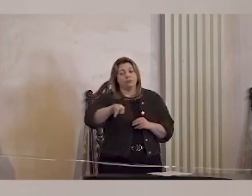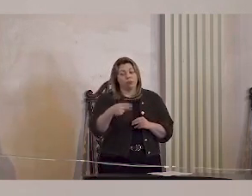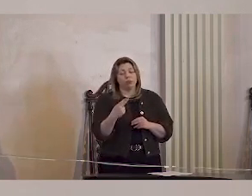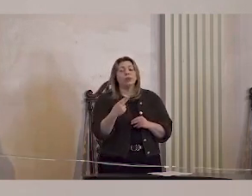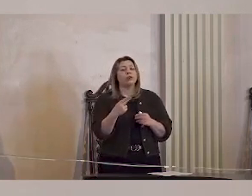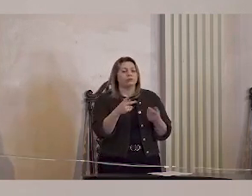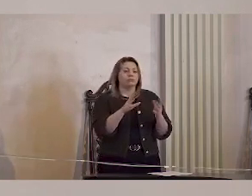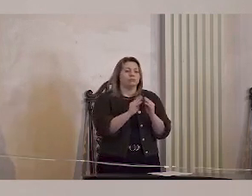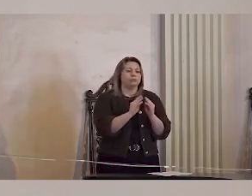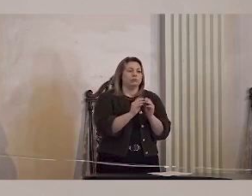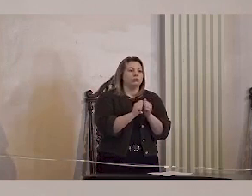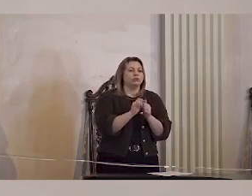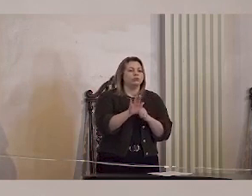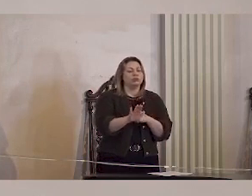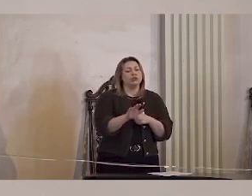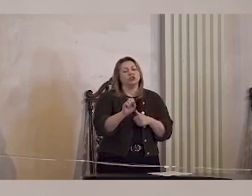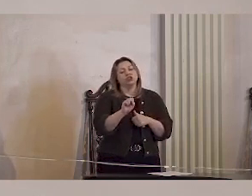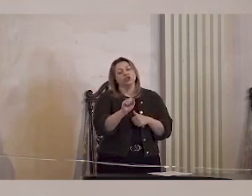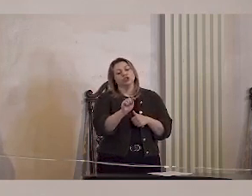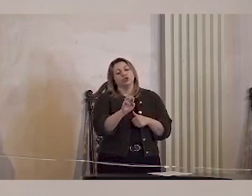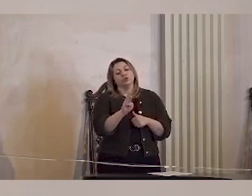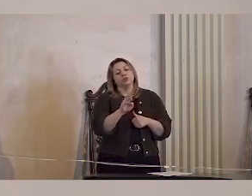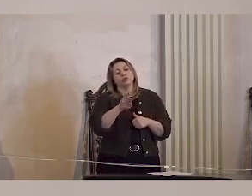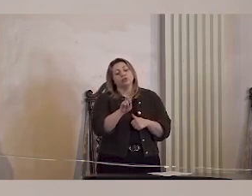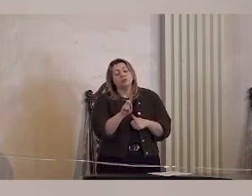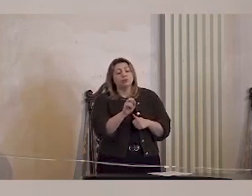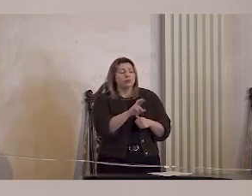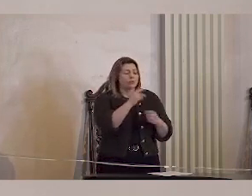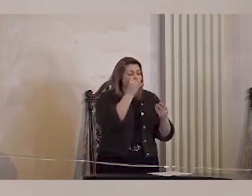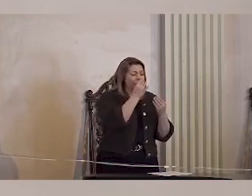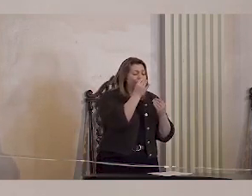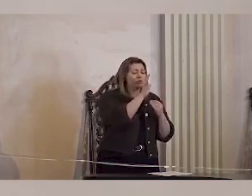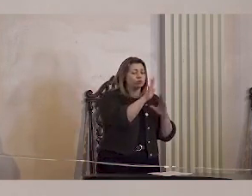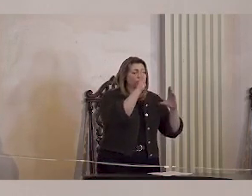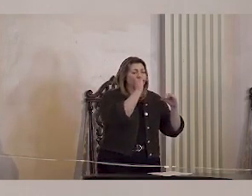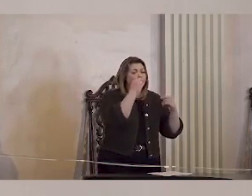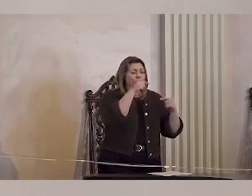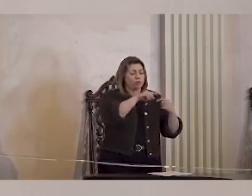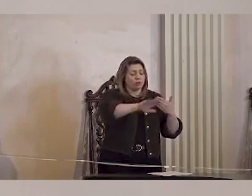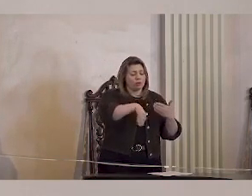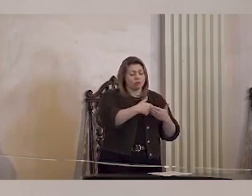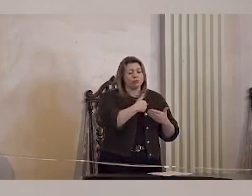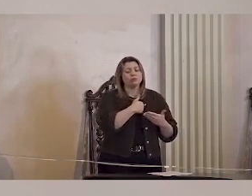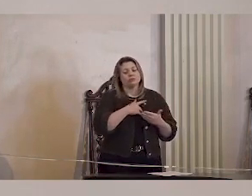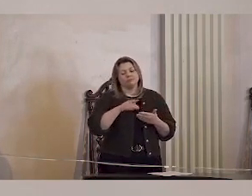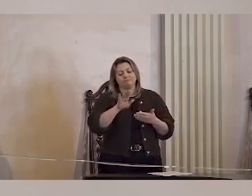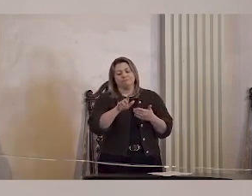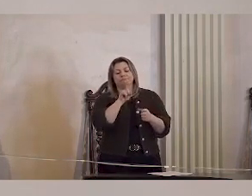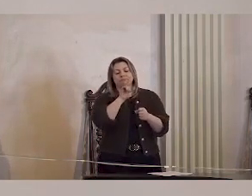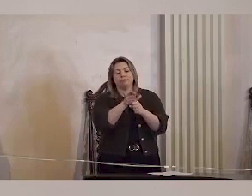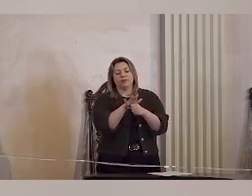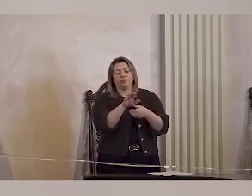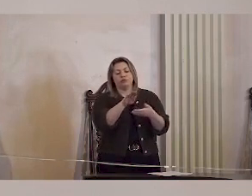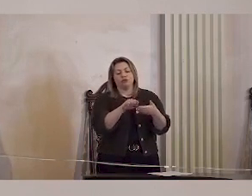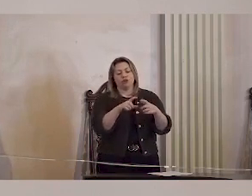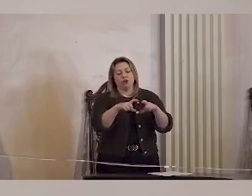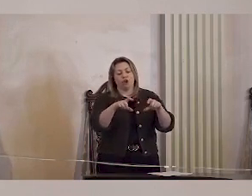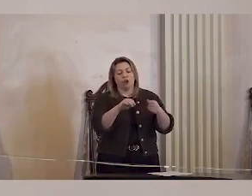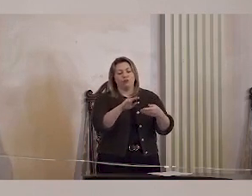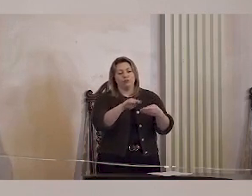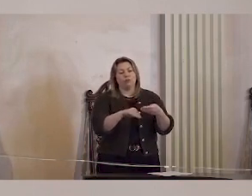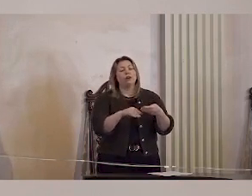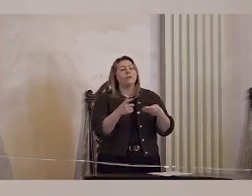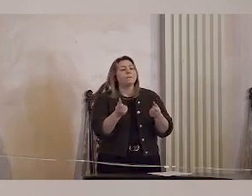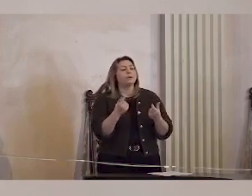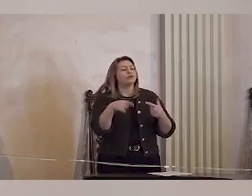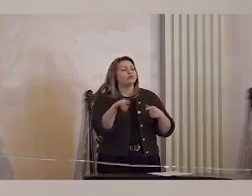with your steward or think about your hopes for All Souls and fill out the pledge card that many of you received